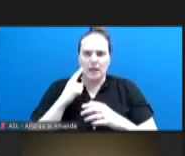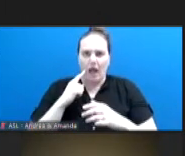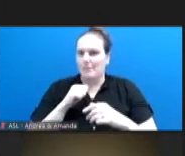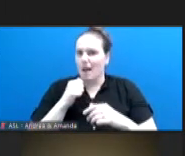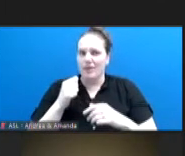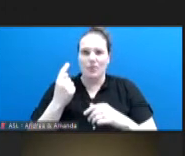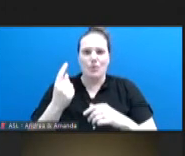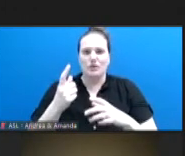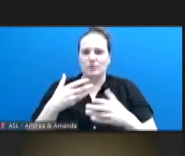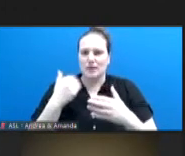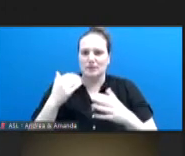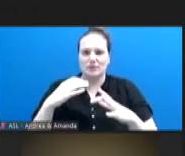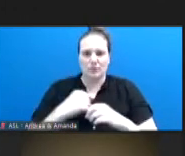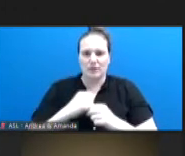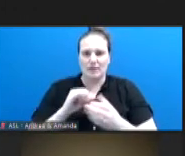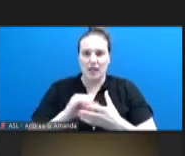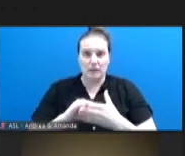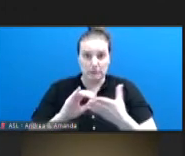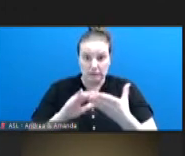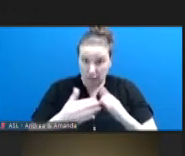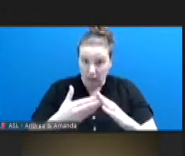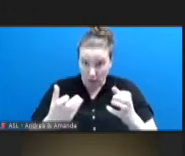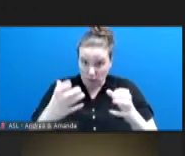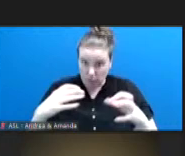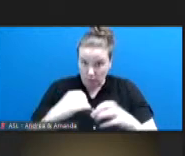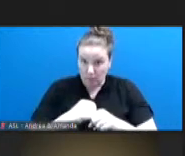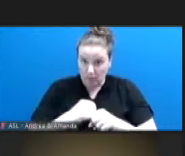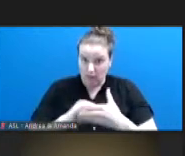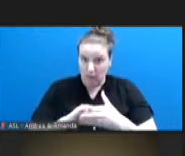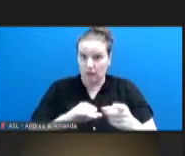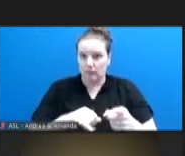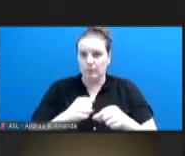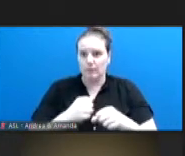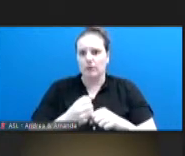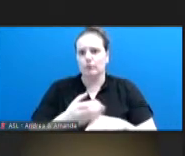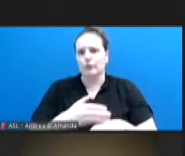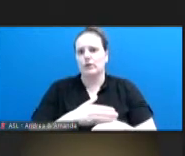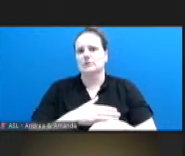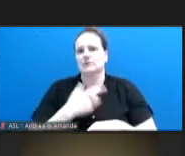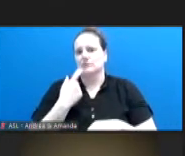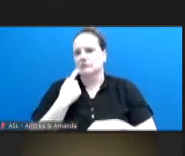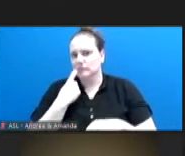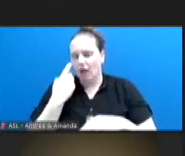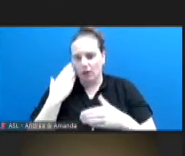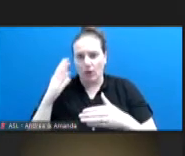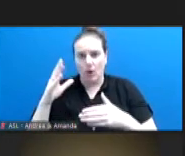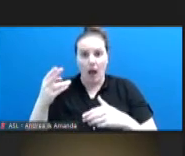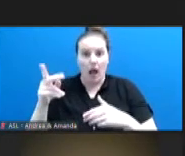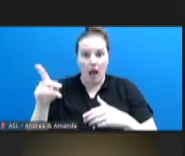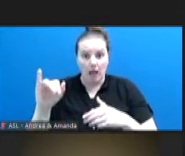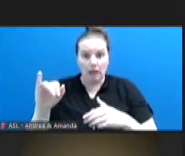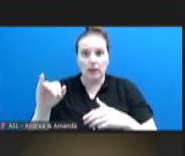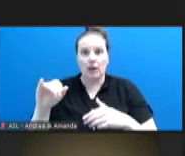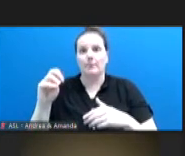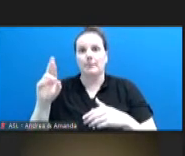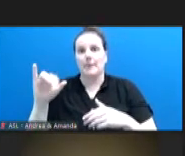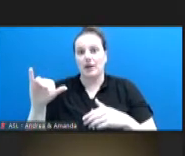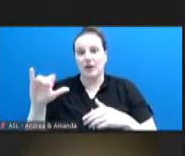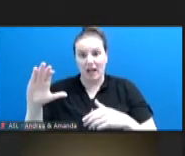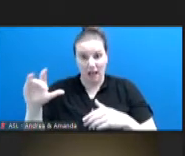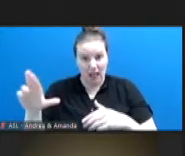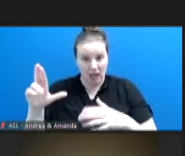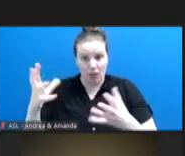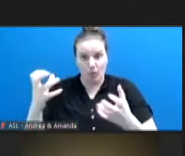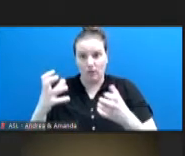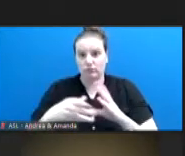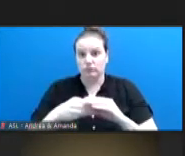best summarize. I don't know if the city wants to summarize. They have made some progress lately. I don't know if Heidi or Mary Claire wants to say that they've